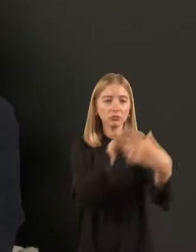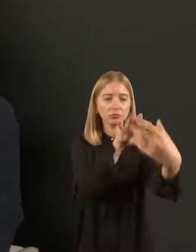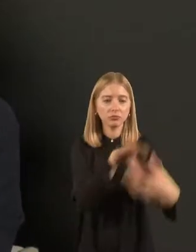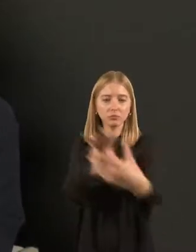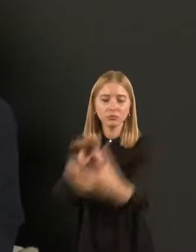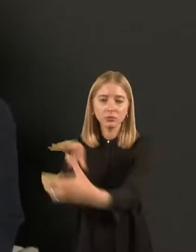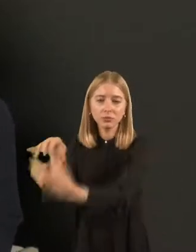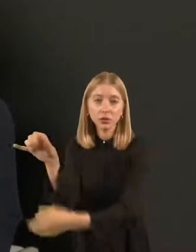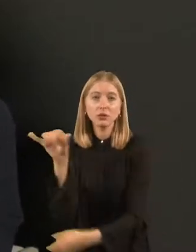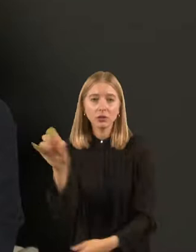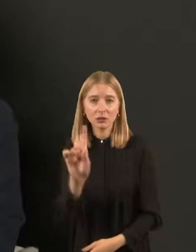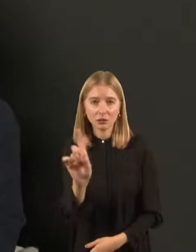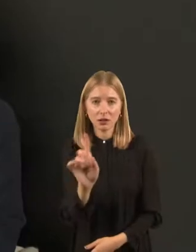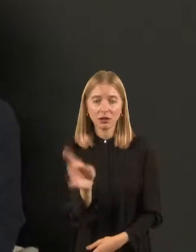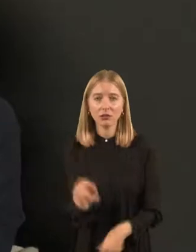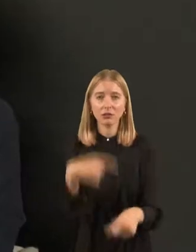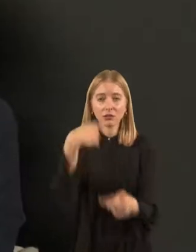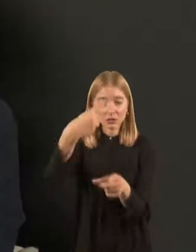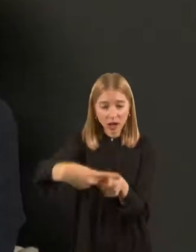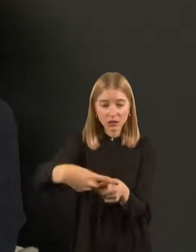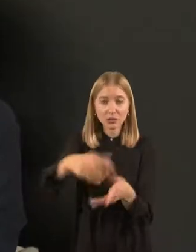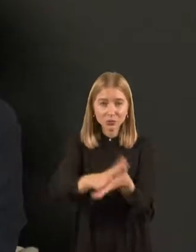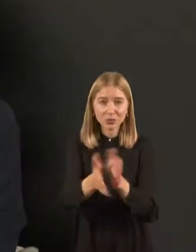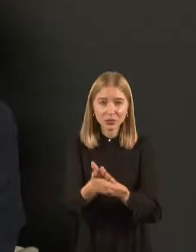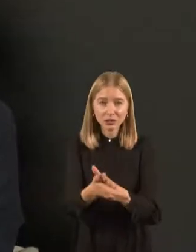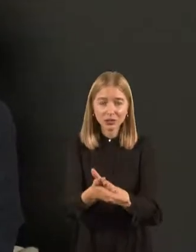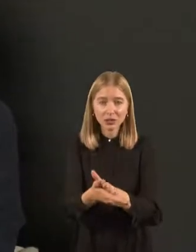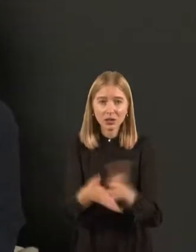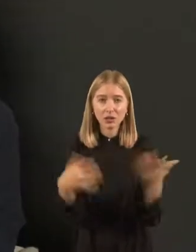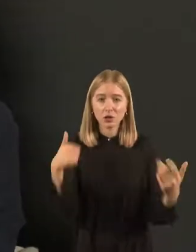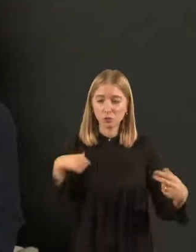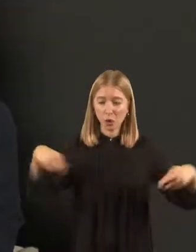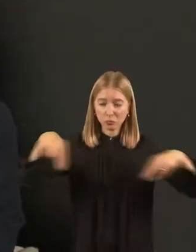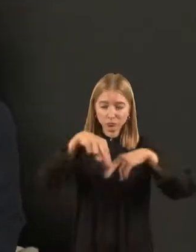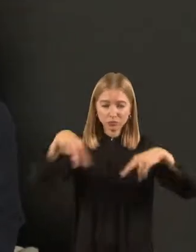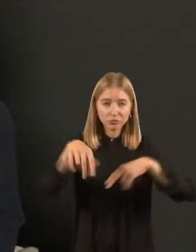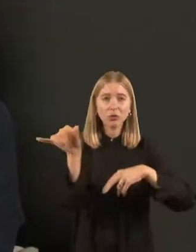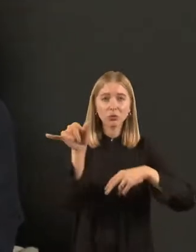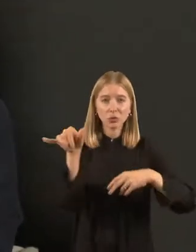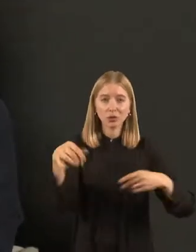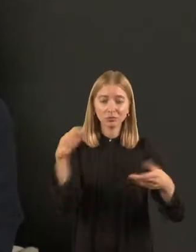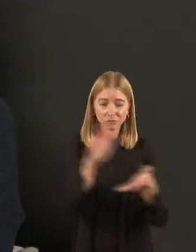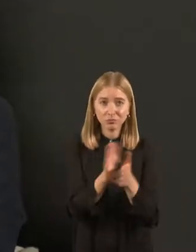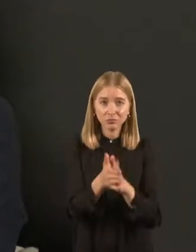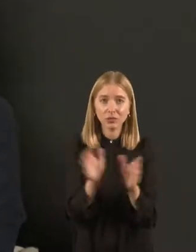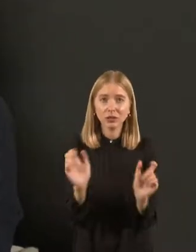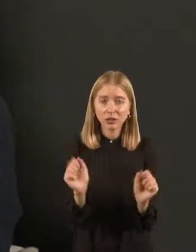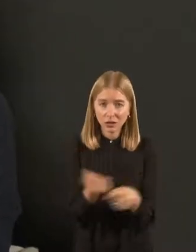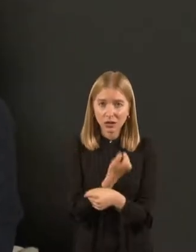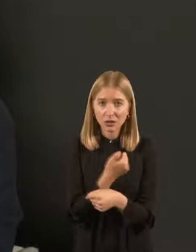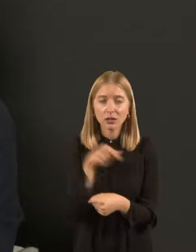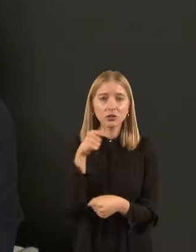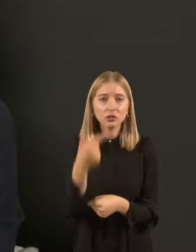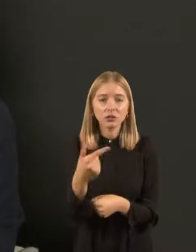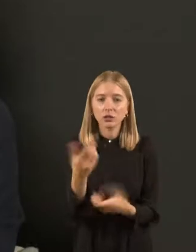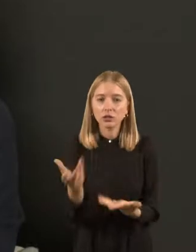across Lithuania in different municipalities. So we need to